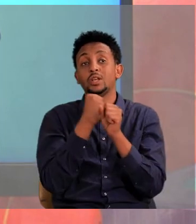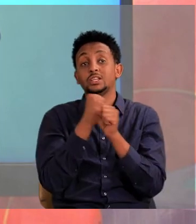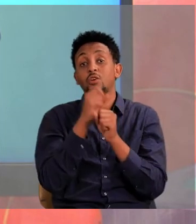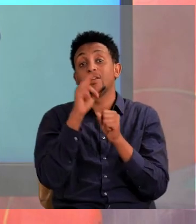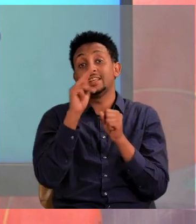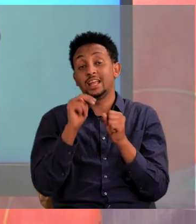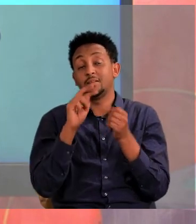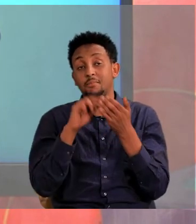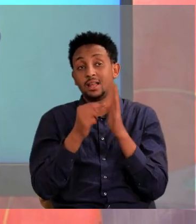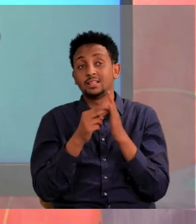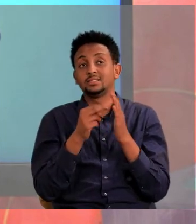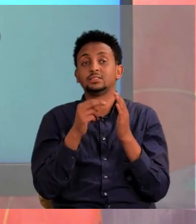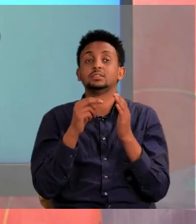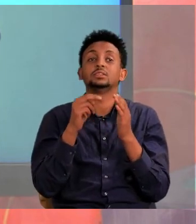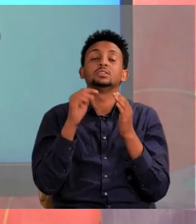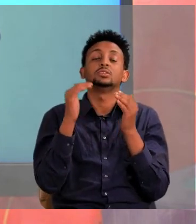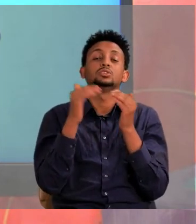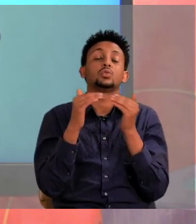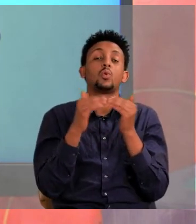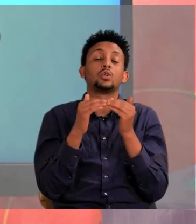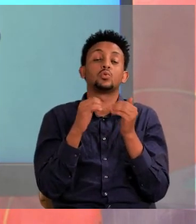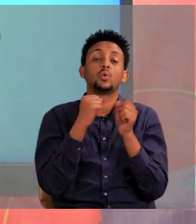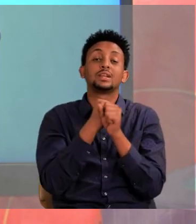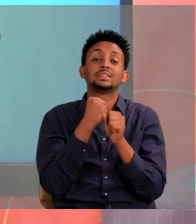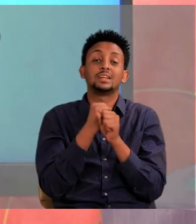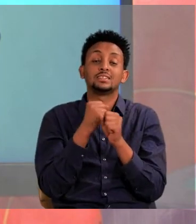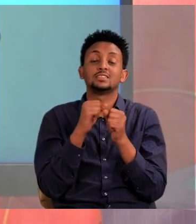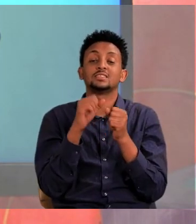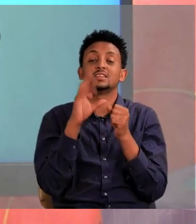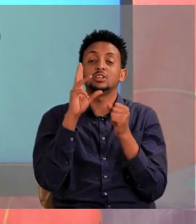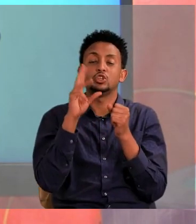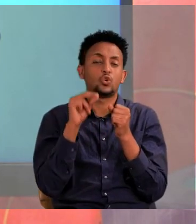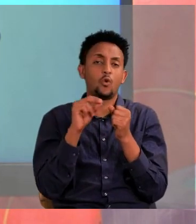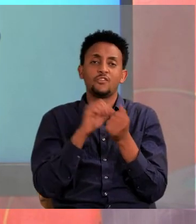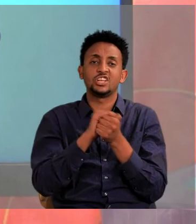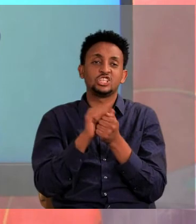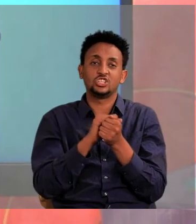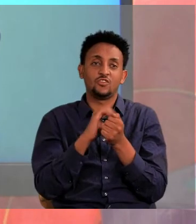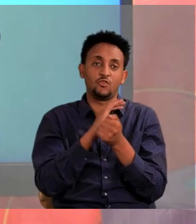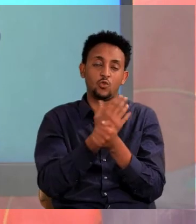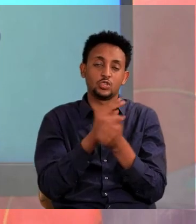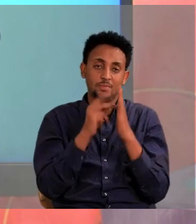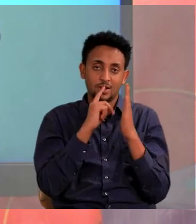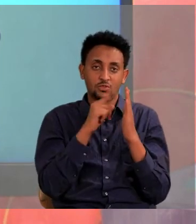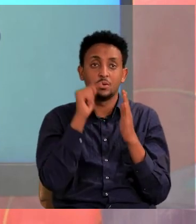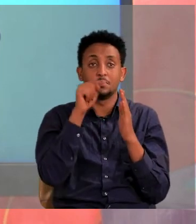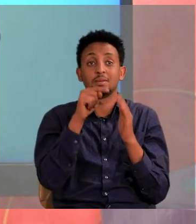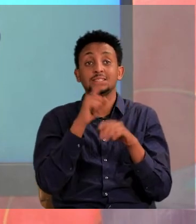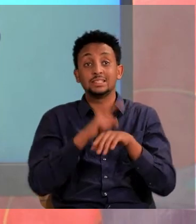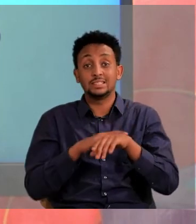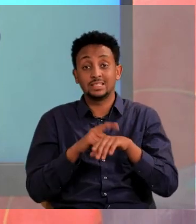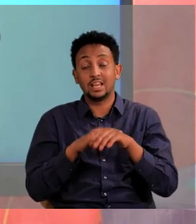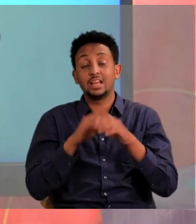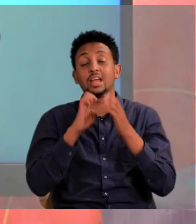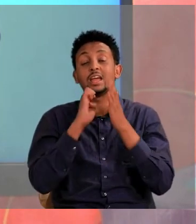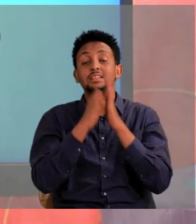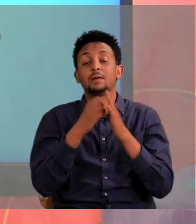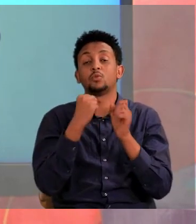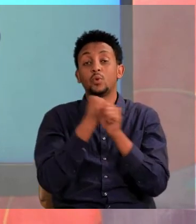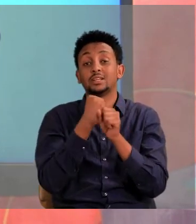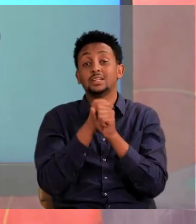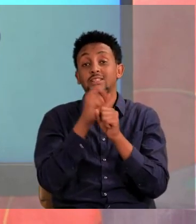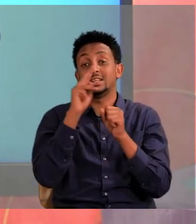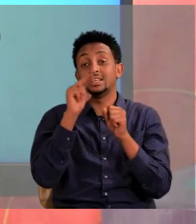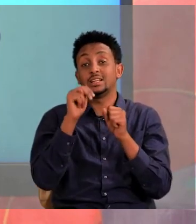non-conservative means work done by dissipative force, work done by frictional force, and the like. So in this case, for example, work done